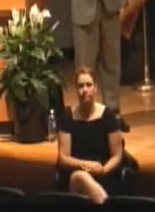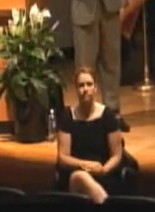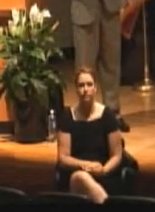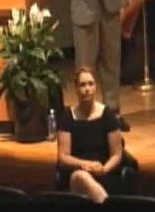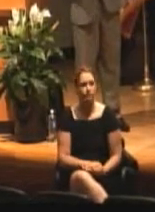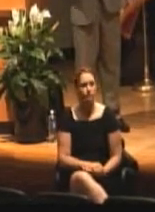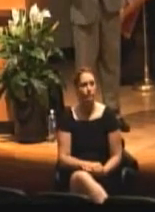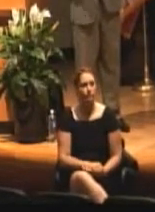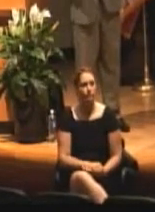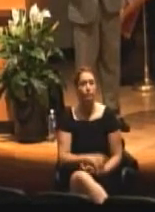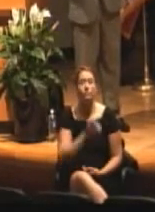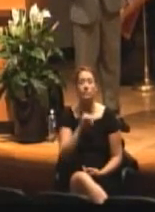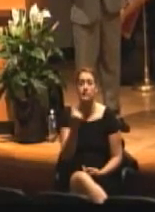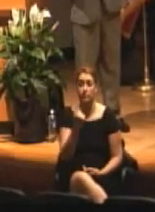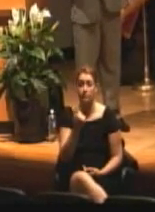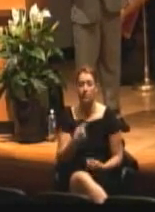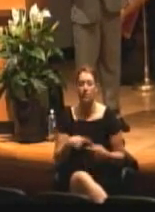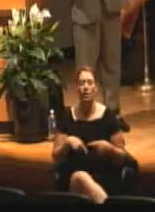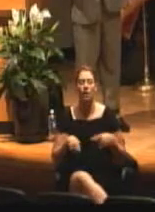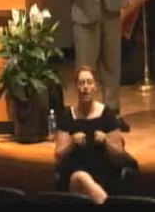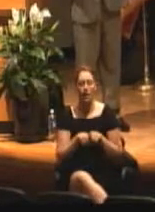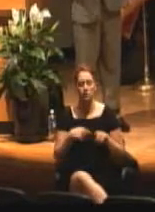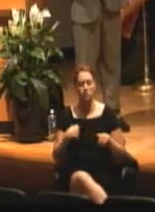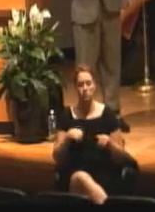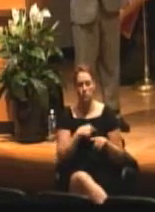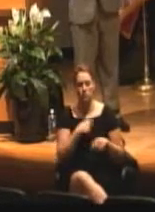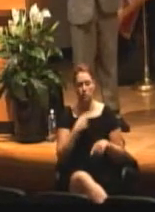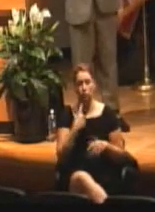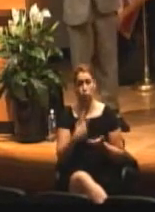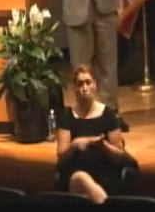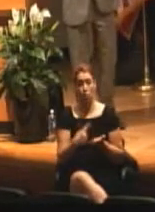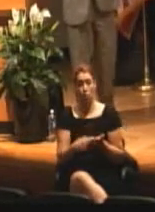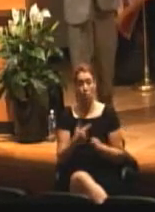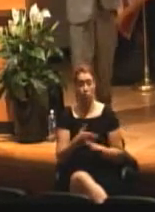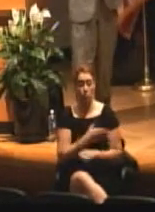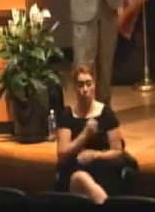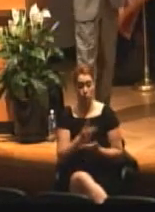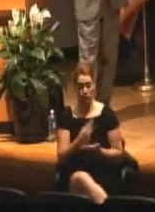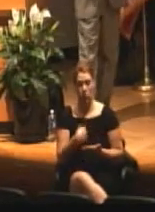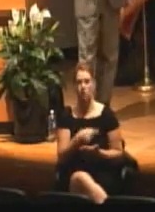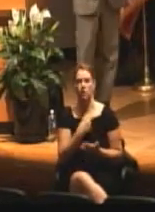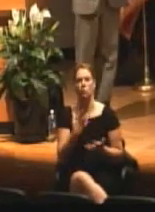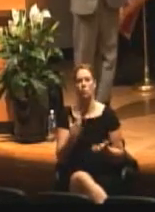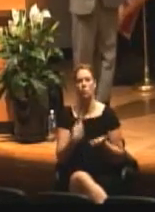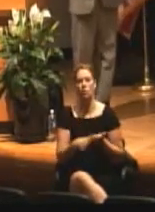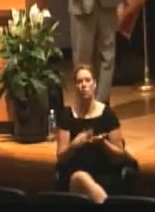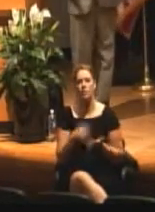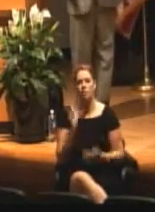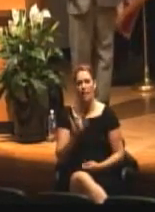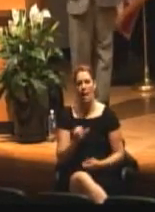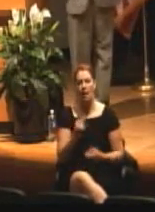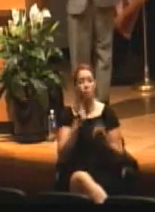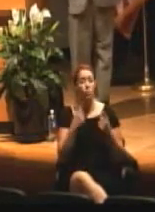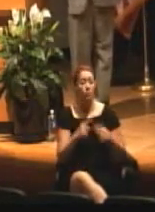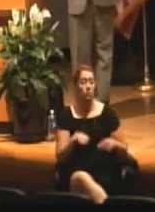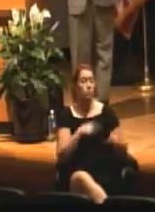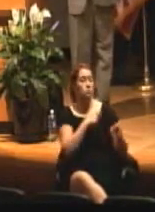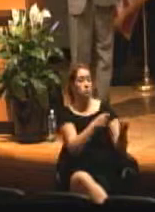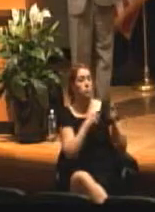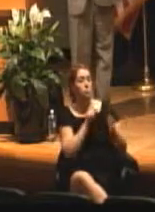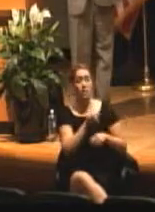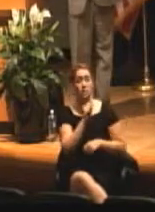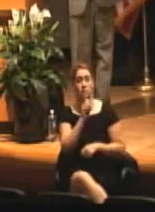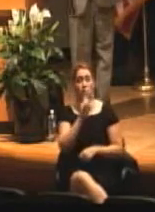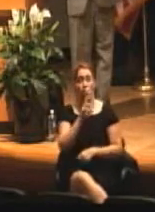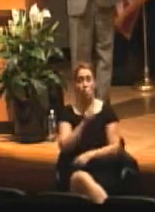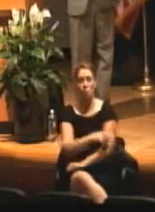So that's something that as we talk about on the pre-approval, that's something that we would want to go over. And as we pull that, we're going to talk about that and say, well, can